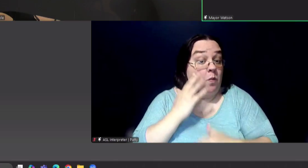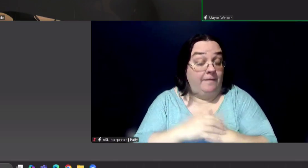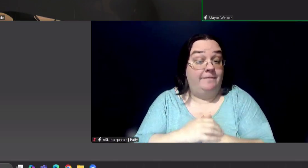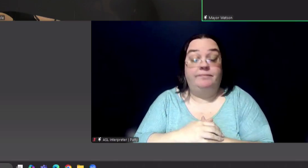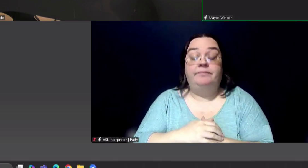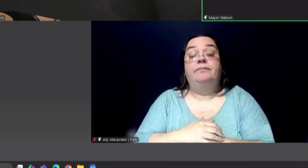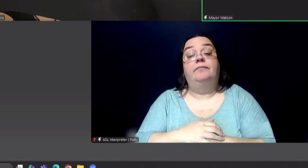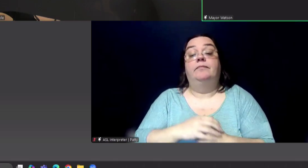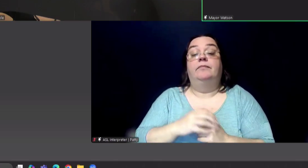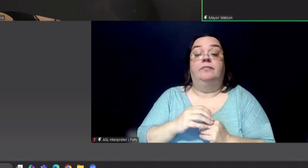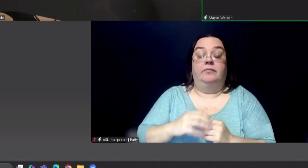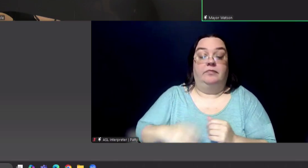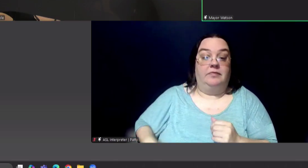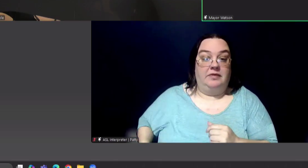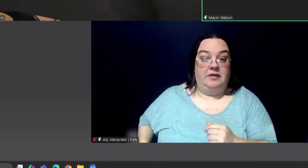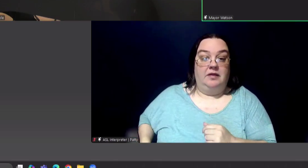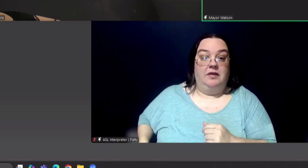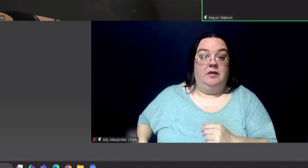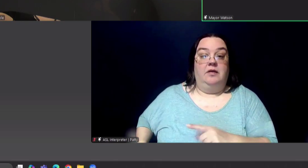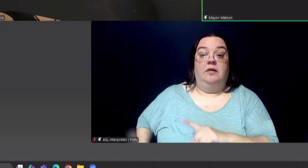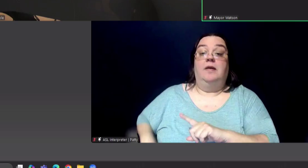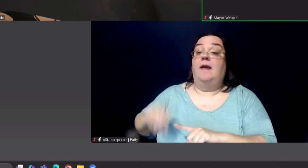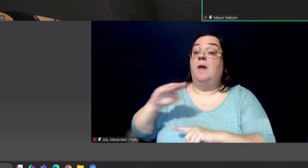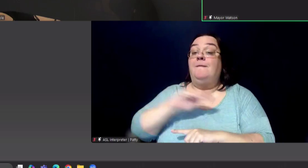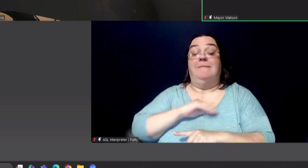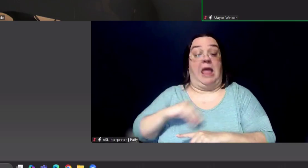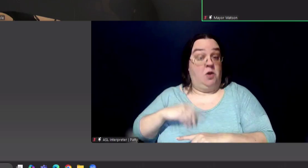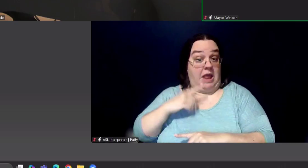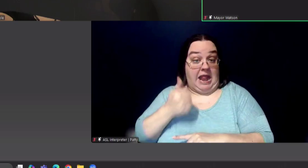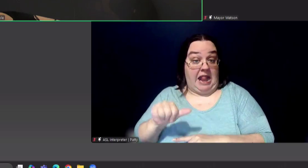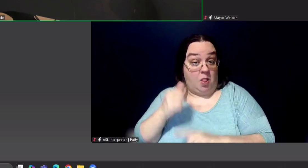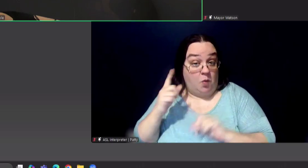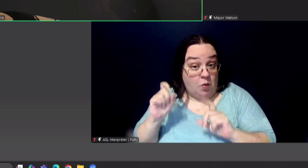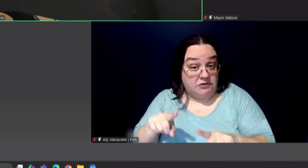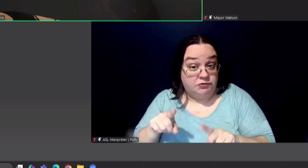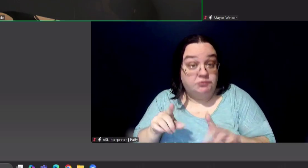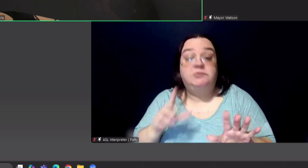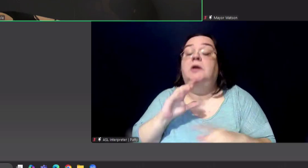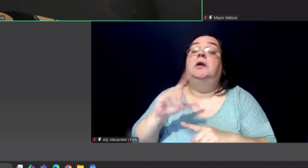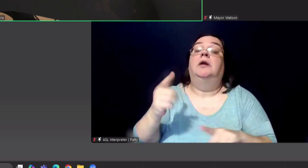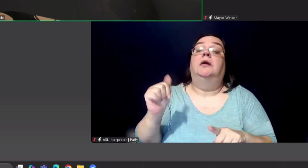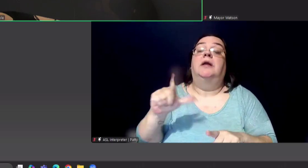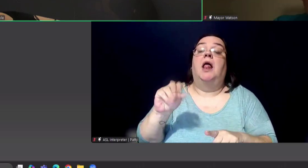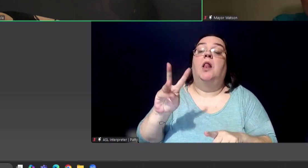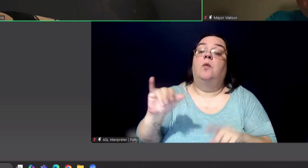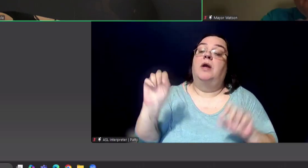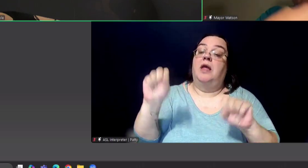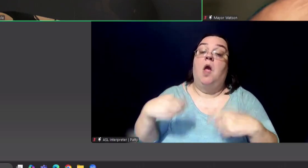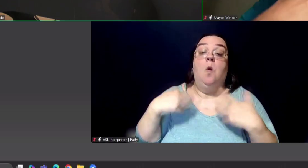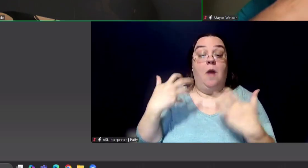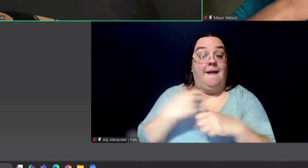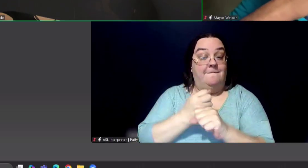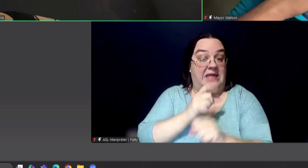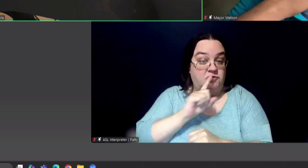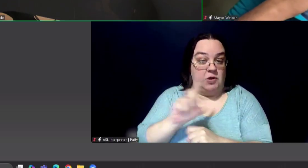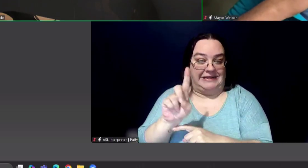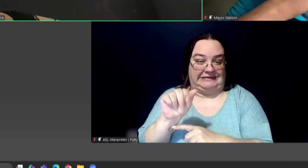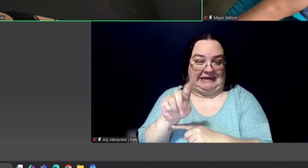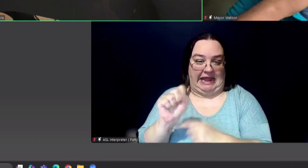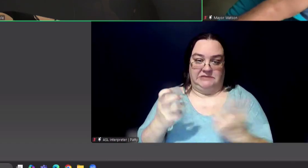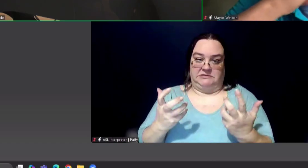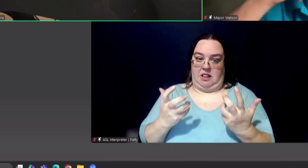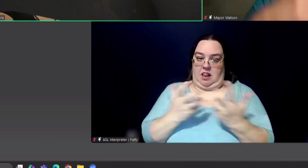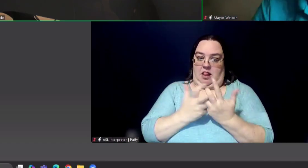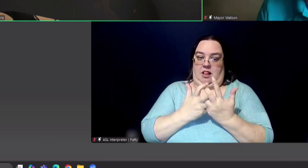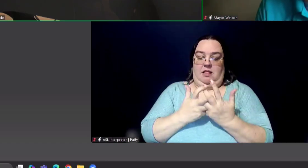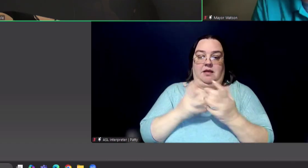Any Quick other question. questions for the town administrator? Go ahead. Yes, just want to make sure the dates are in alignment regarding if it's